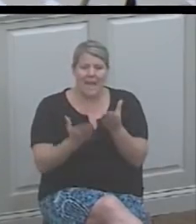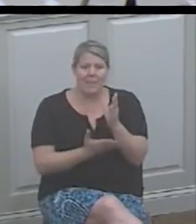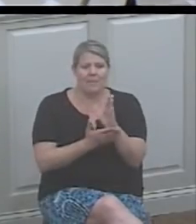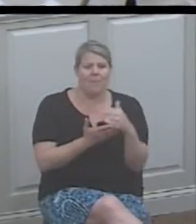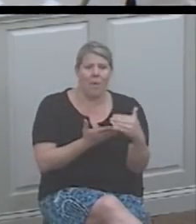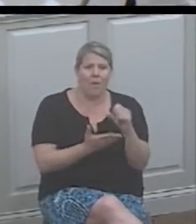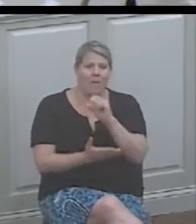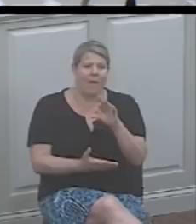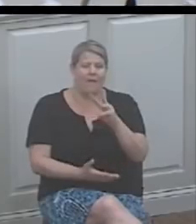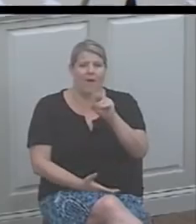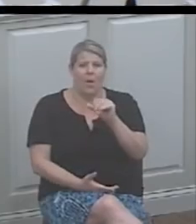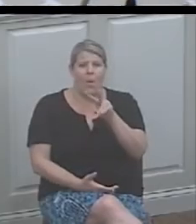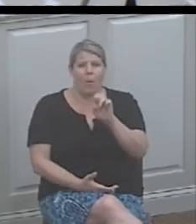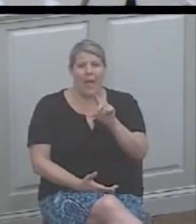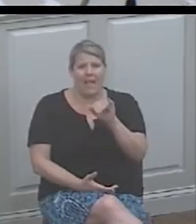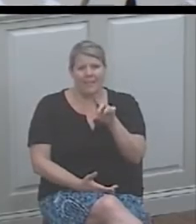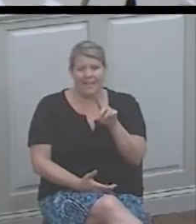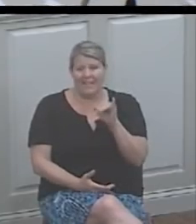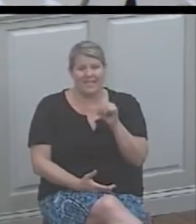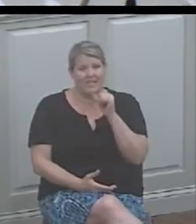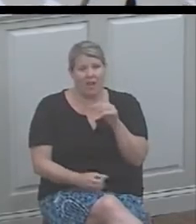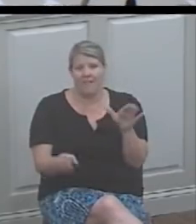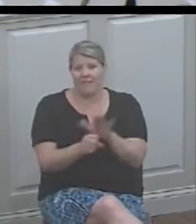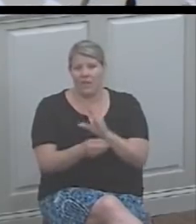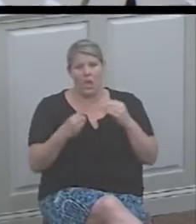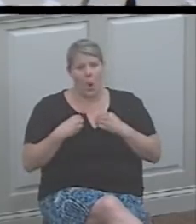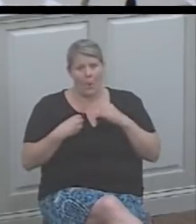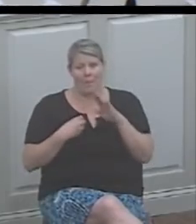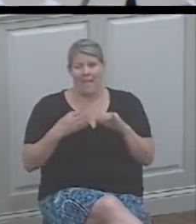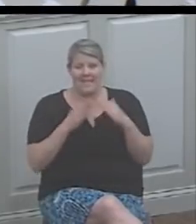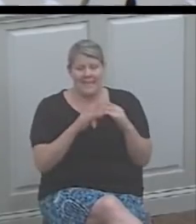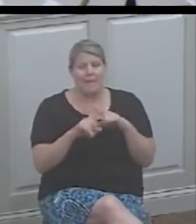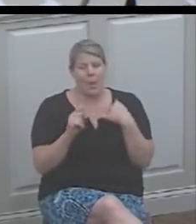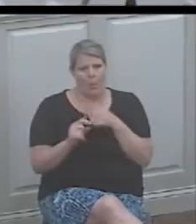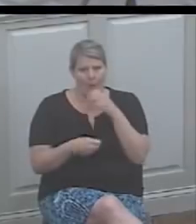that may not be wholly owned by the city, but we're gonna make it that way.